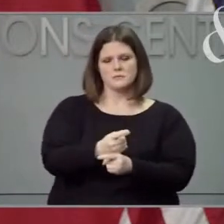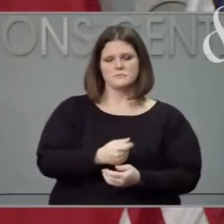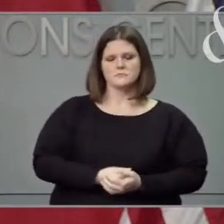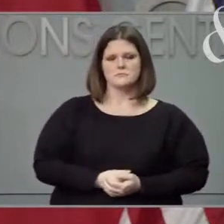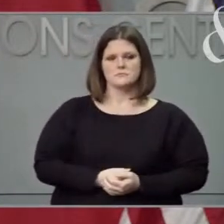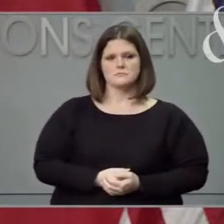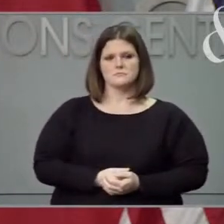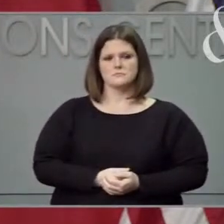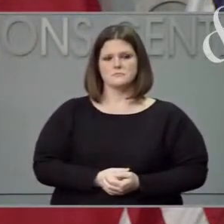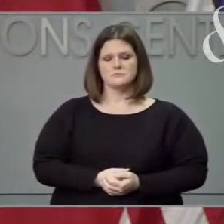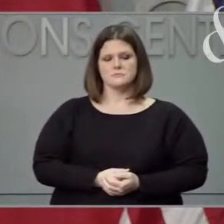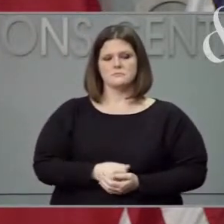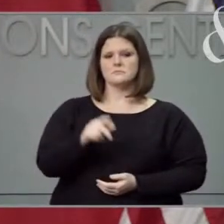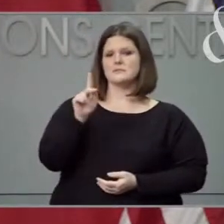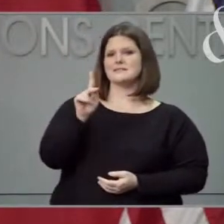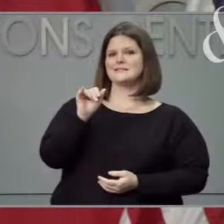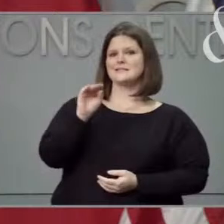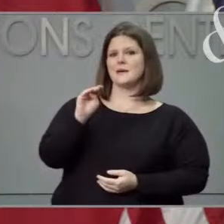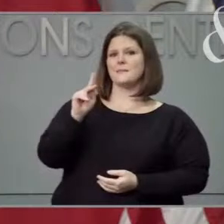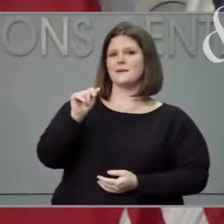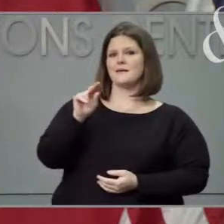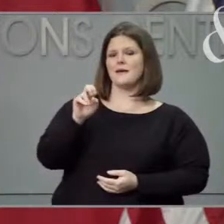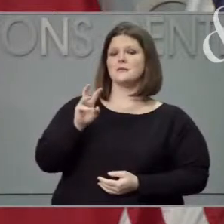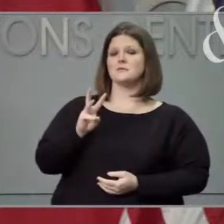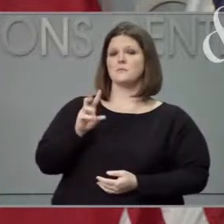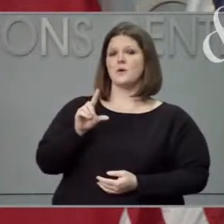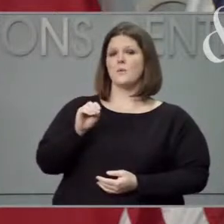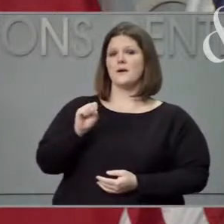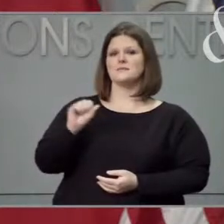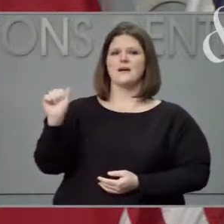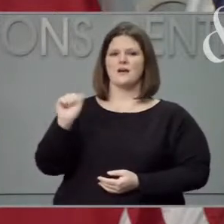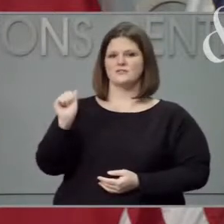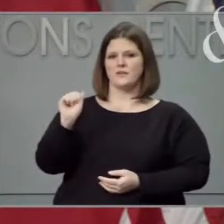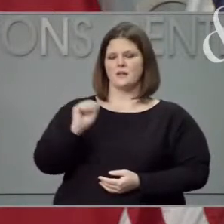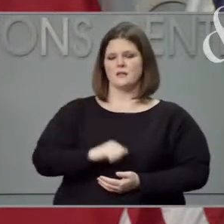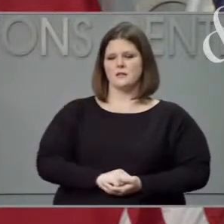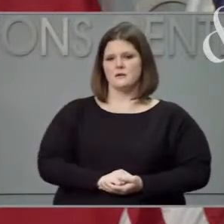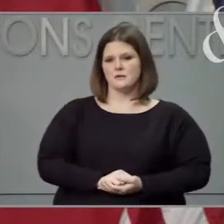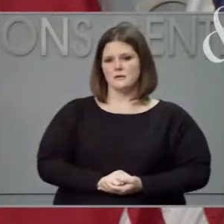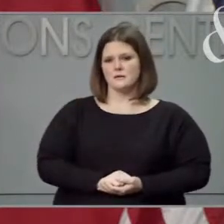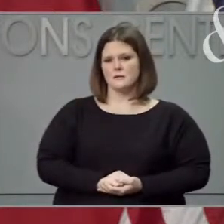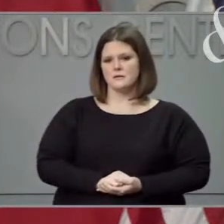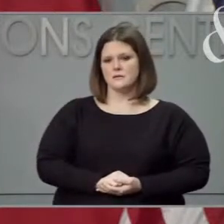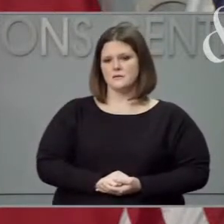Our next question is from Kim King with WLOS TV, Asheville.